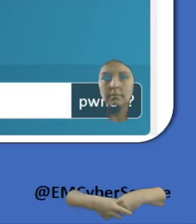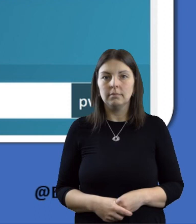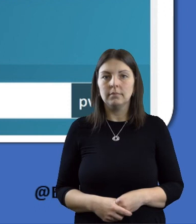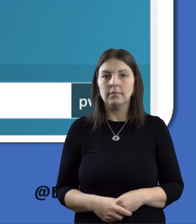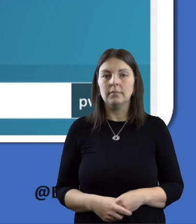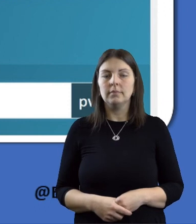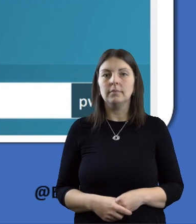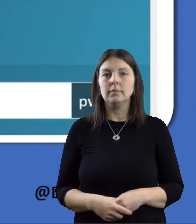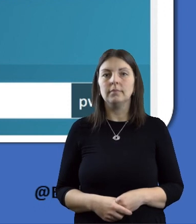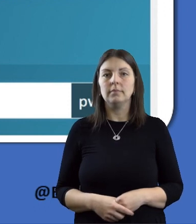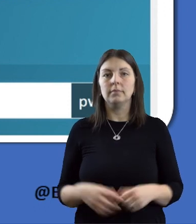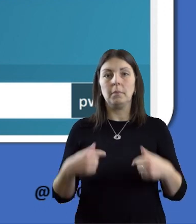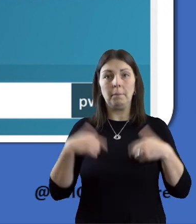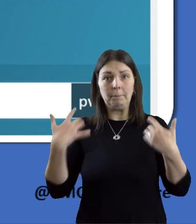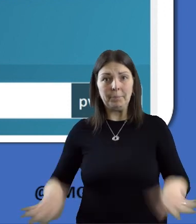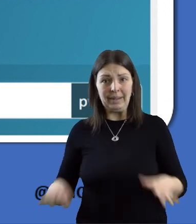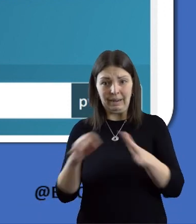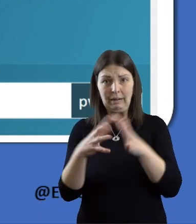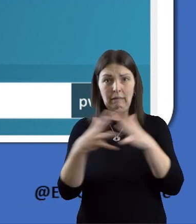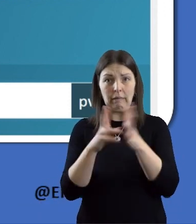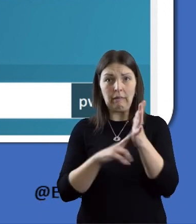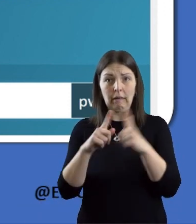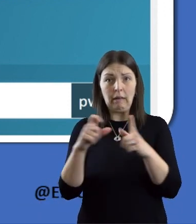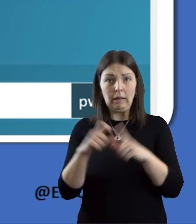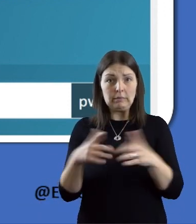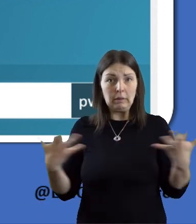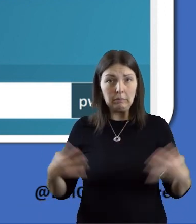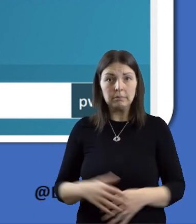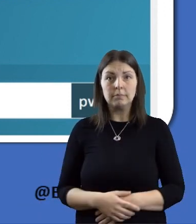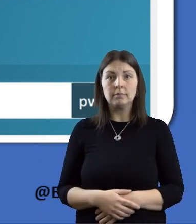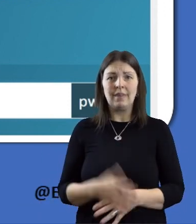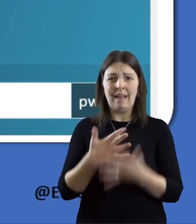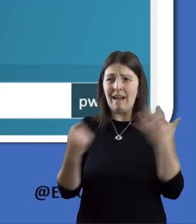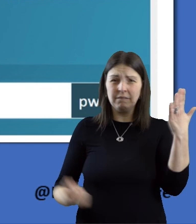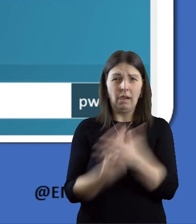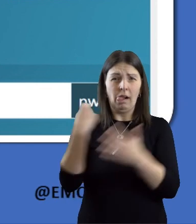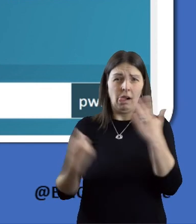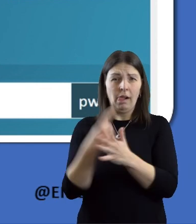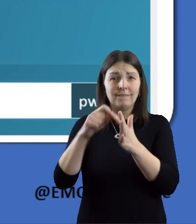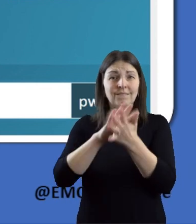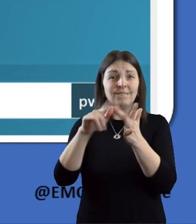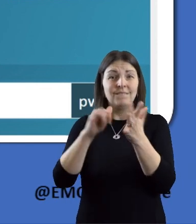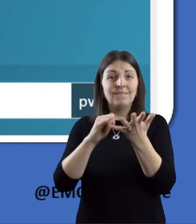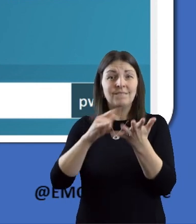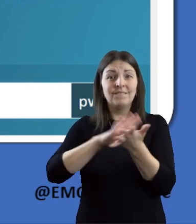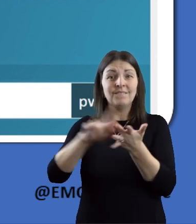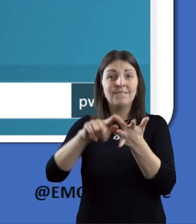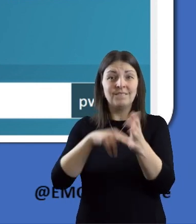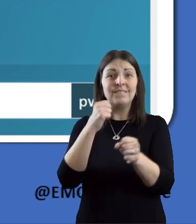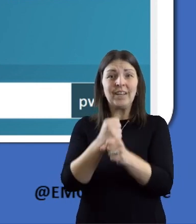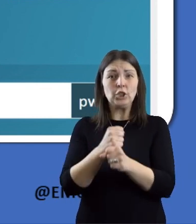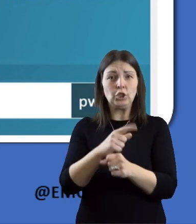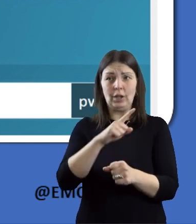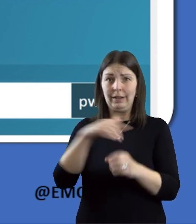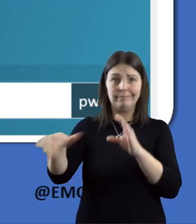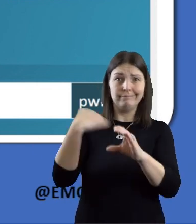If you experience a significant increase in phishing attempts or unauthorized users trying to access your account, this may be because